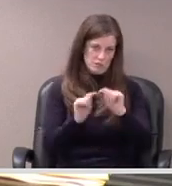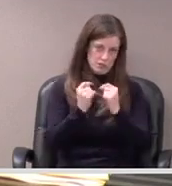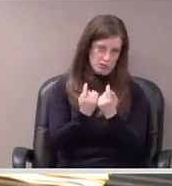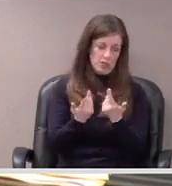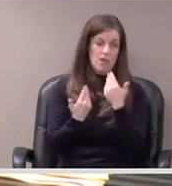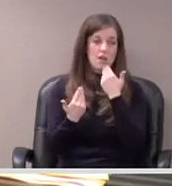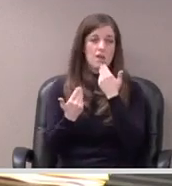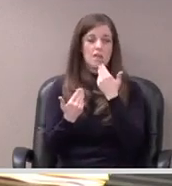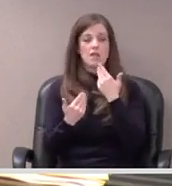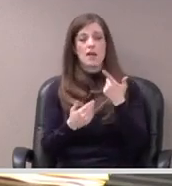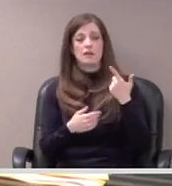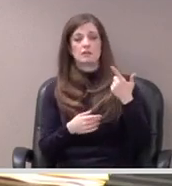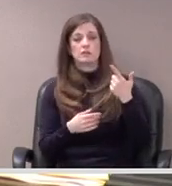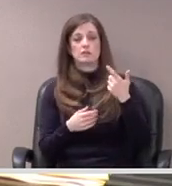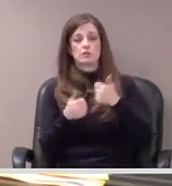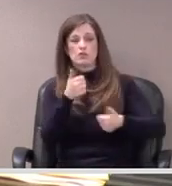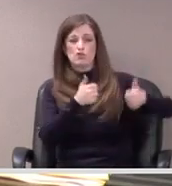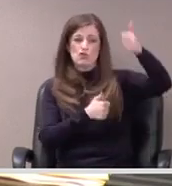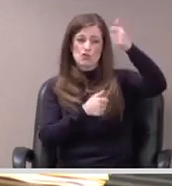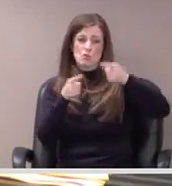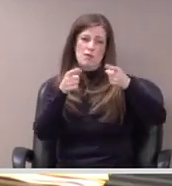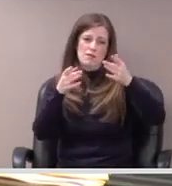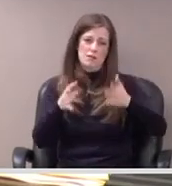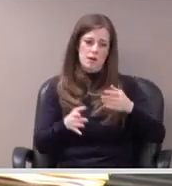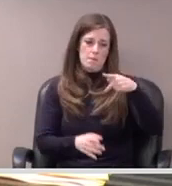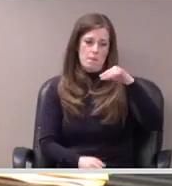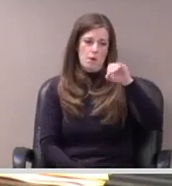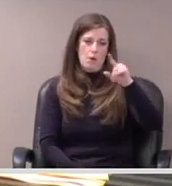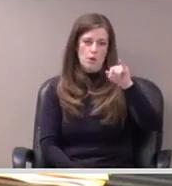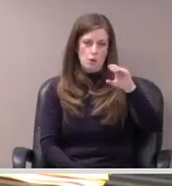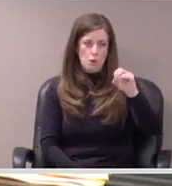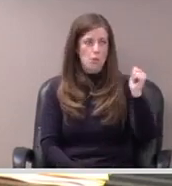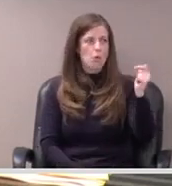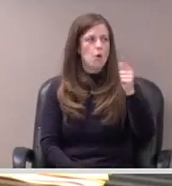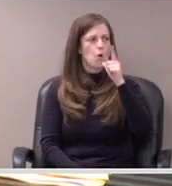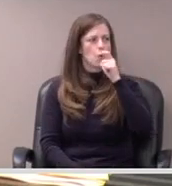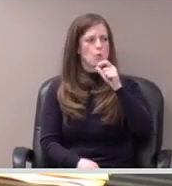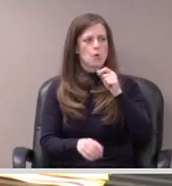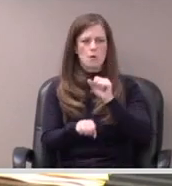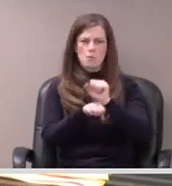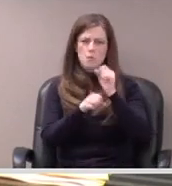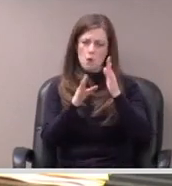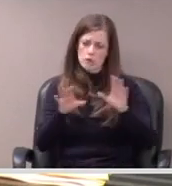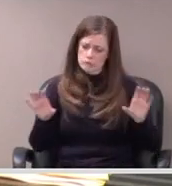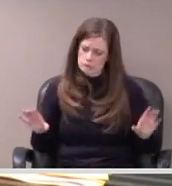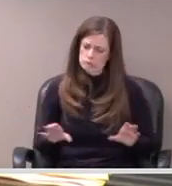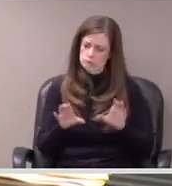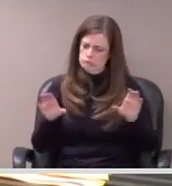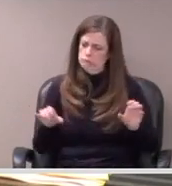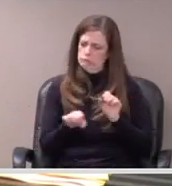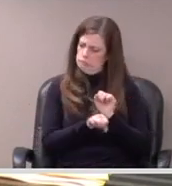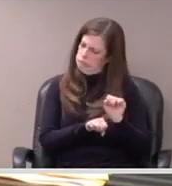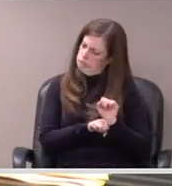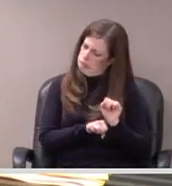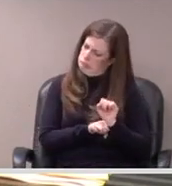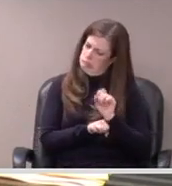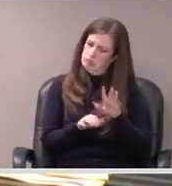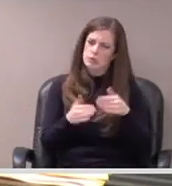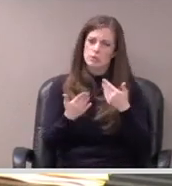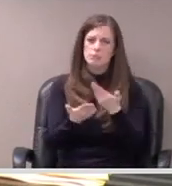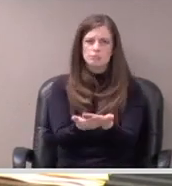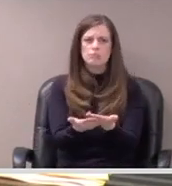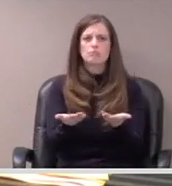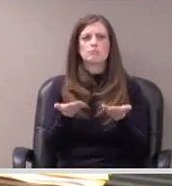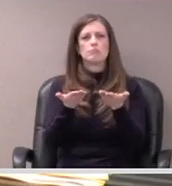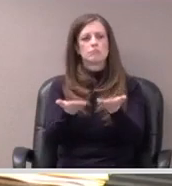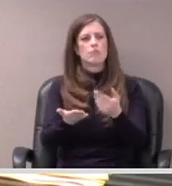thank Superintendent Polio and all employees of this district who work tirelessly to provide quality education,